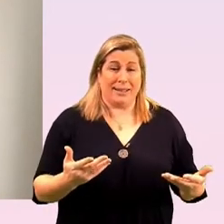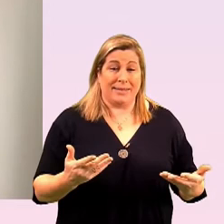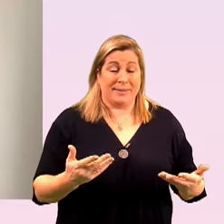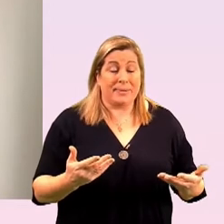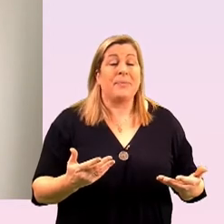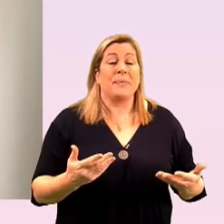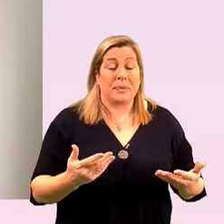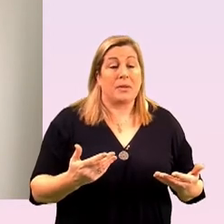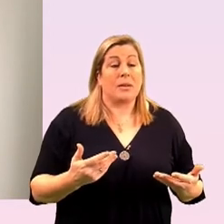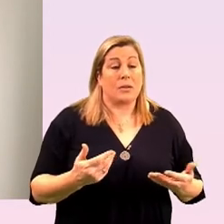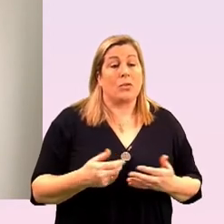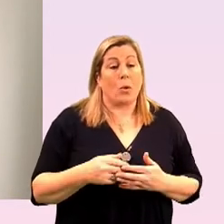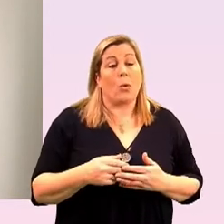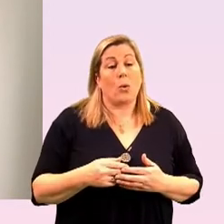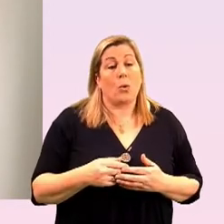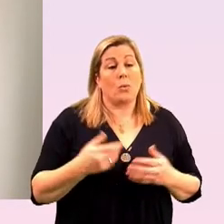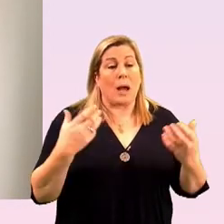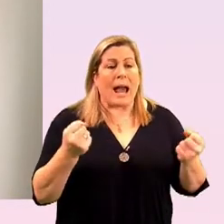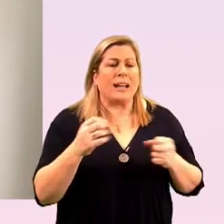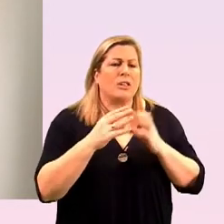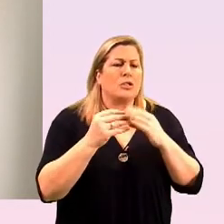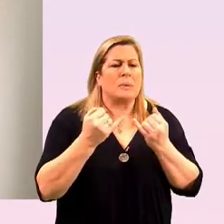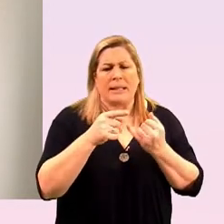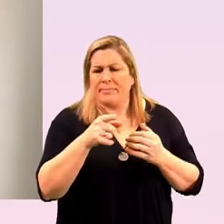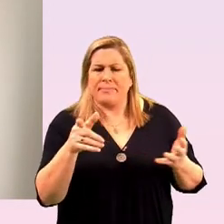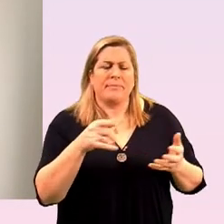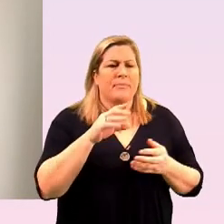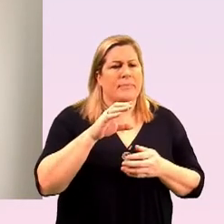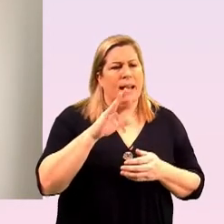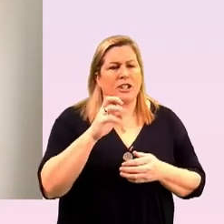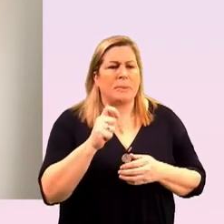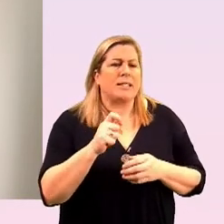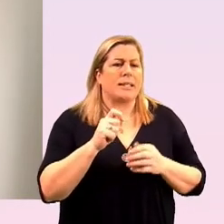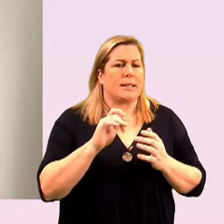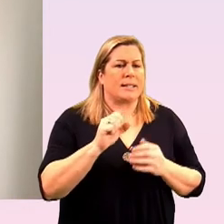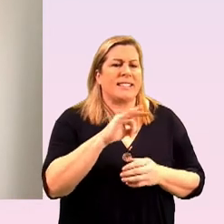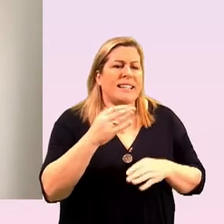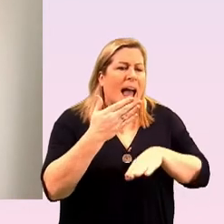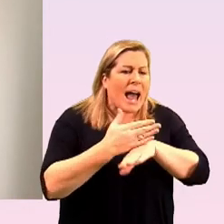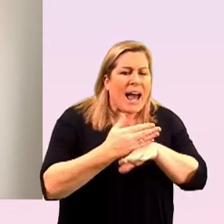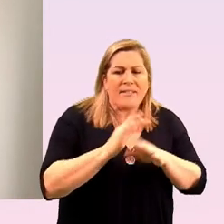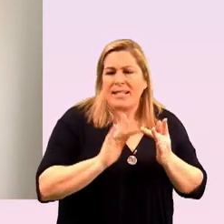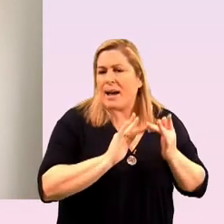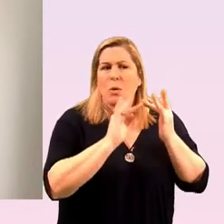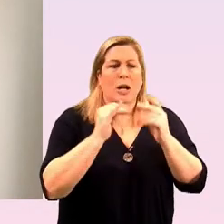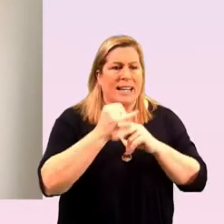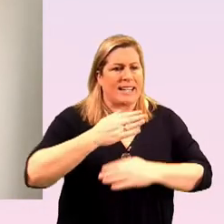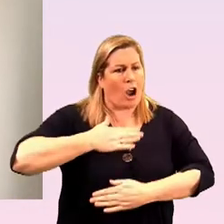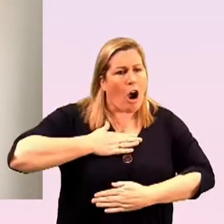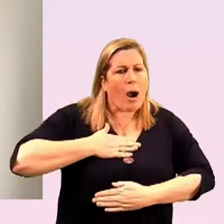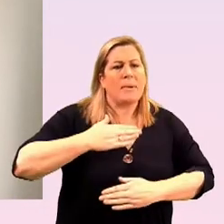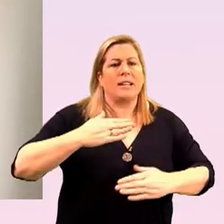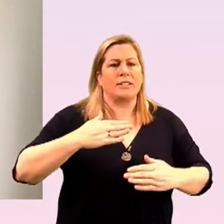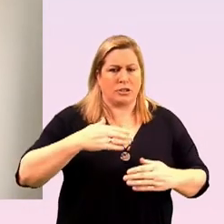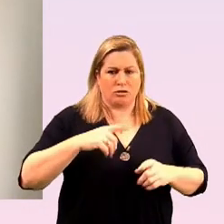The fact that you've got something like this, the LGBT staff network in the Army, challenging, putting